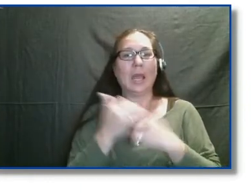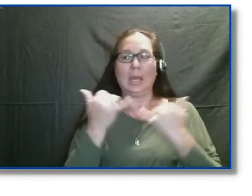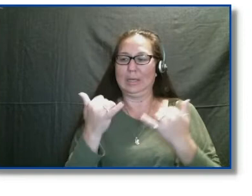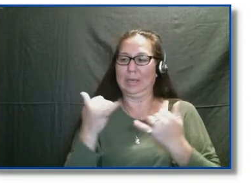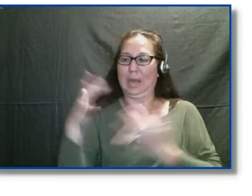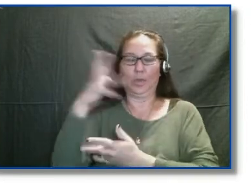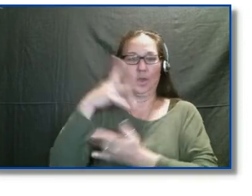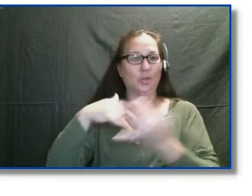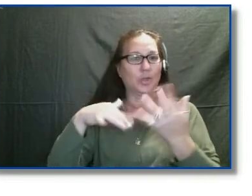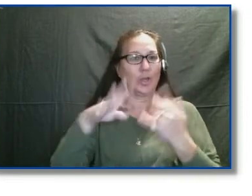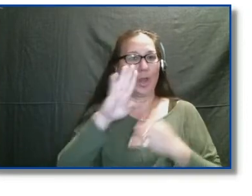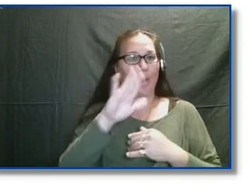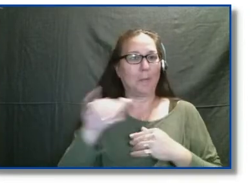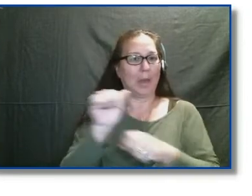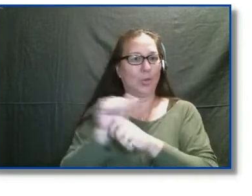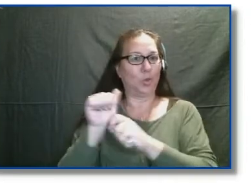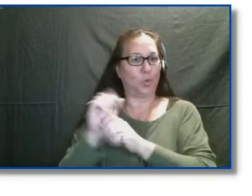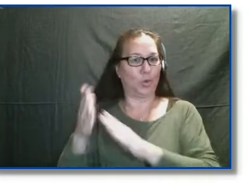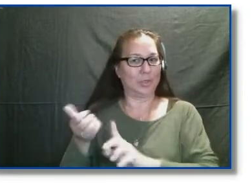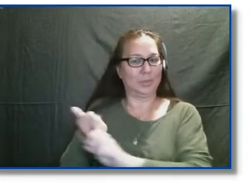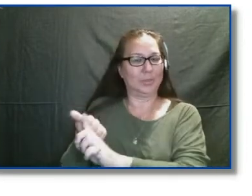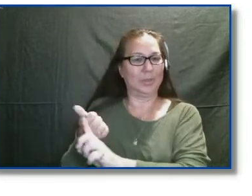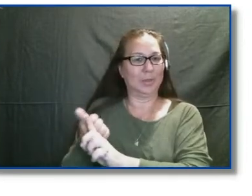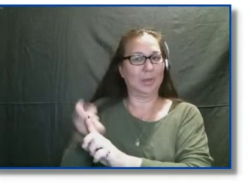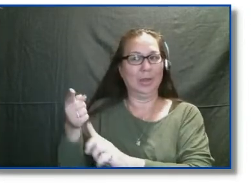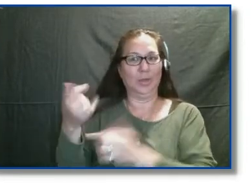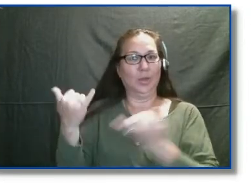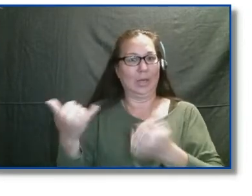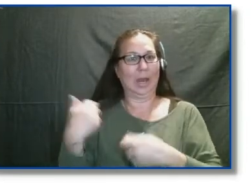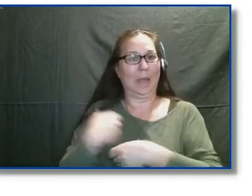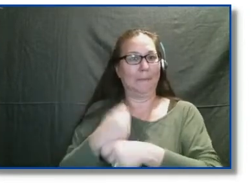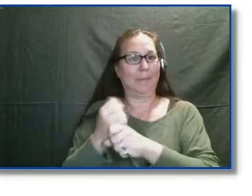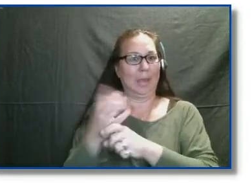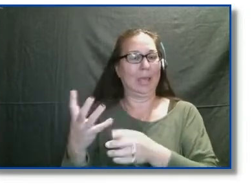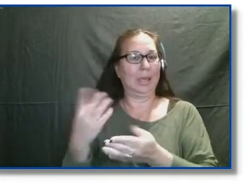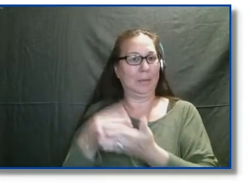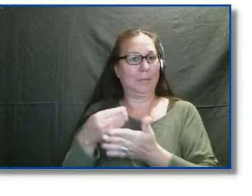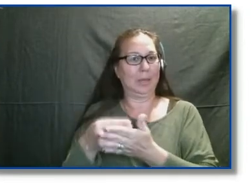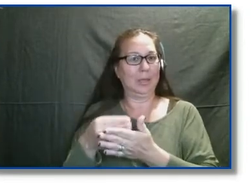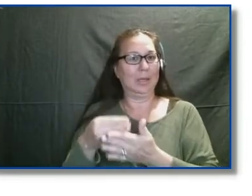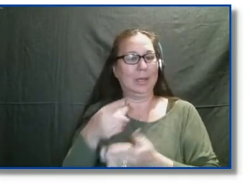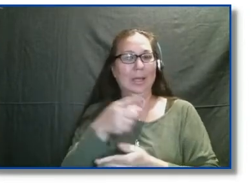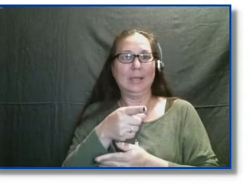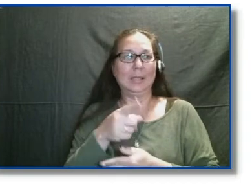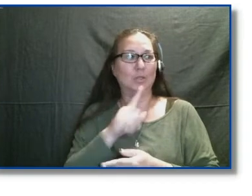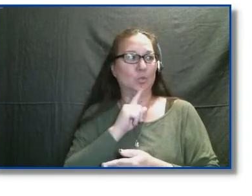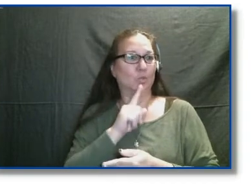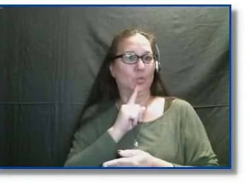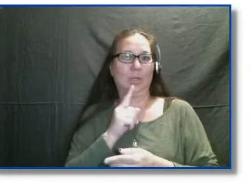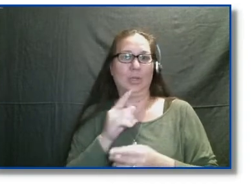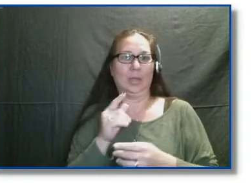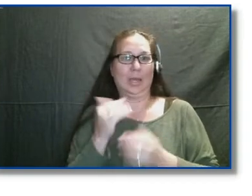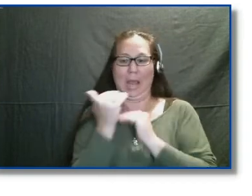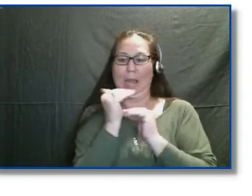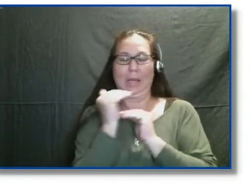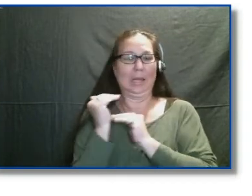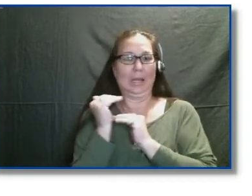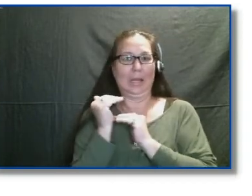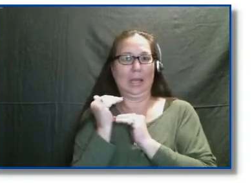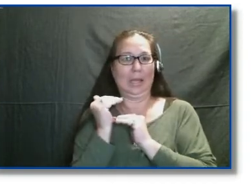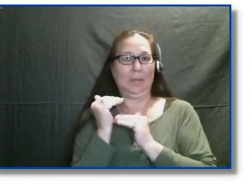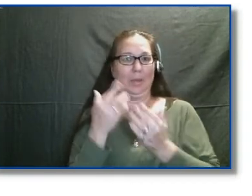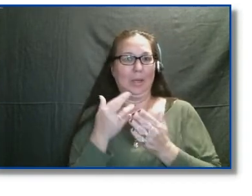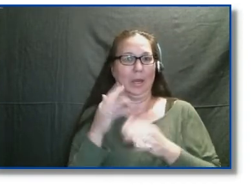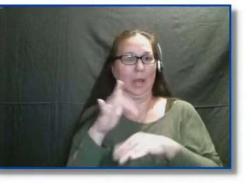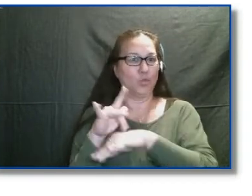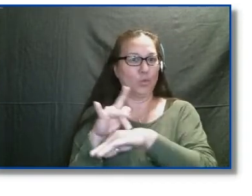workers. This is one of the ways in which they are now making money, because this is a finite resource, because there's only a certain amount of these fossilized fragments